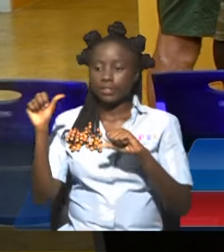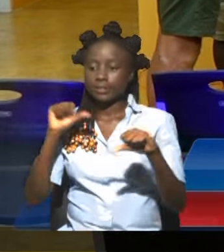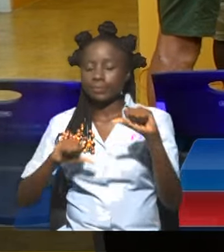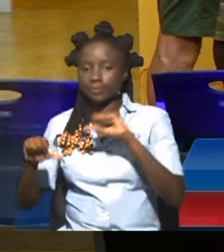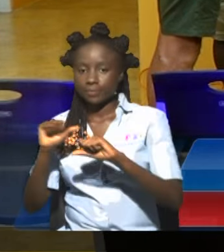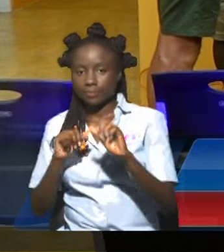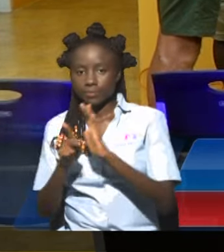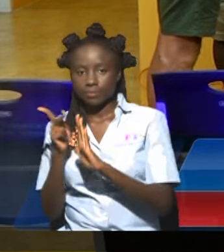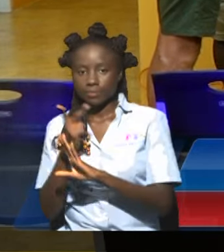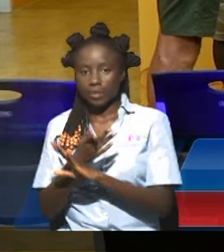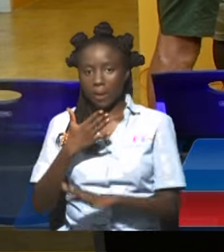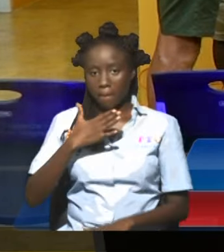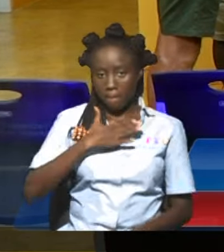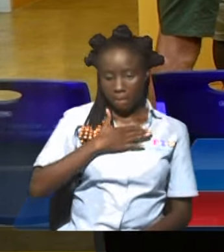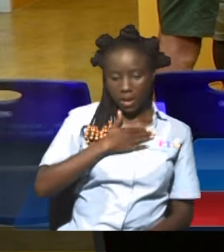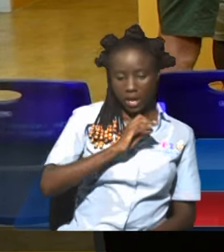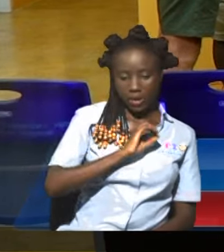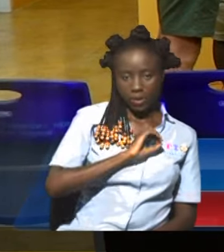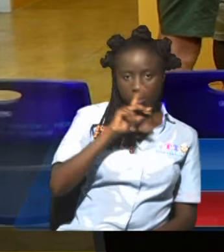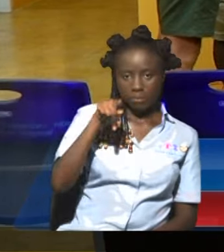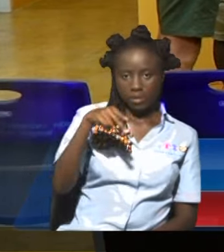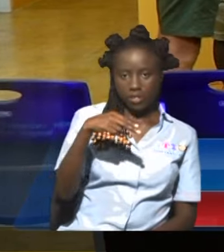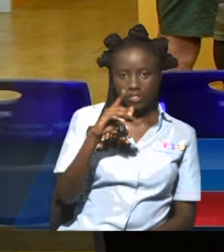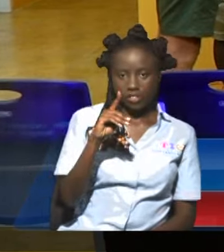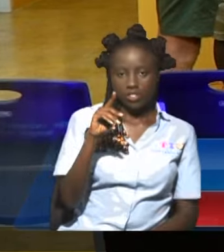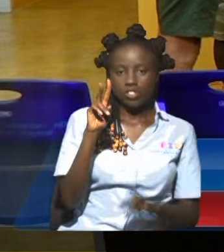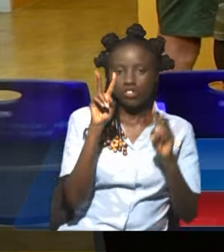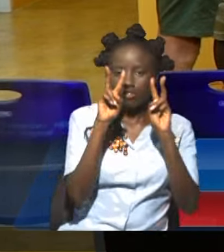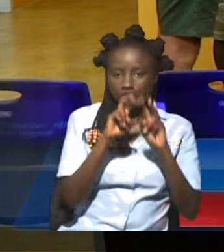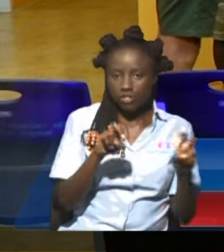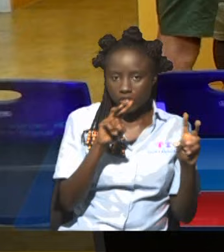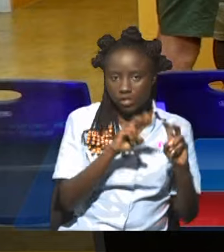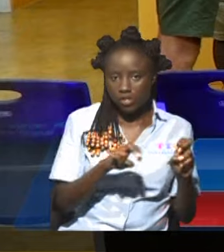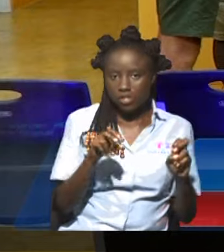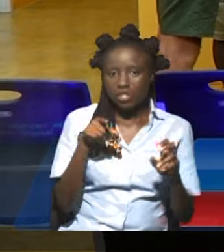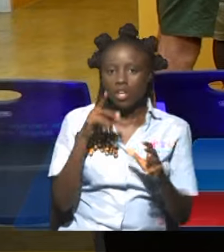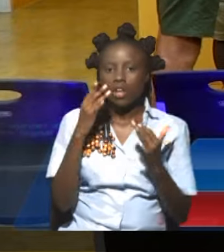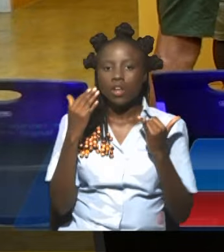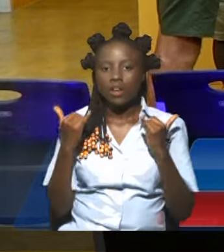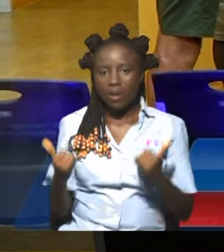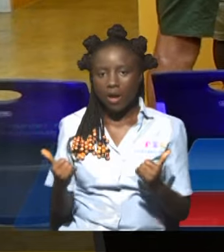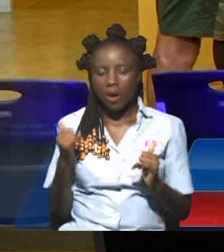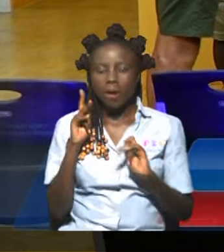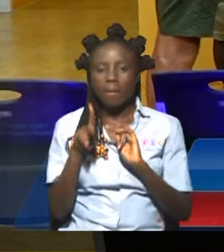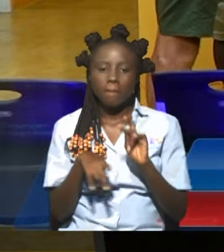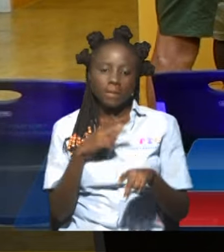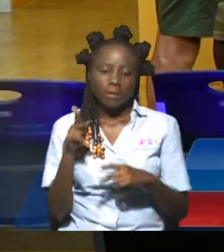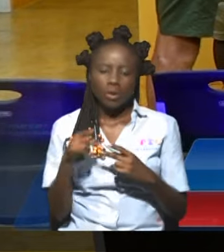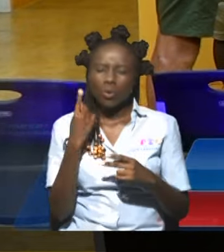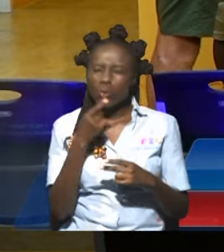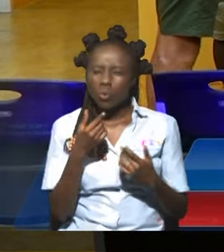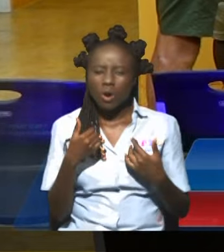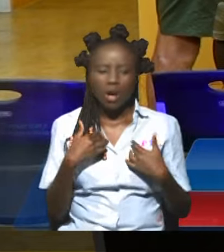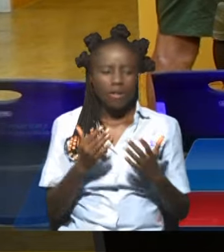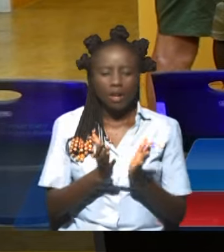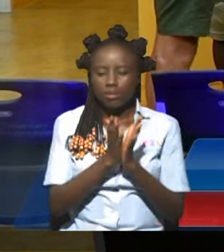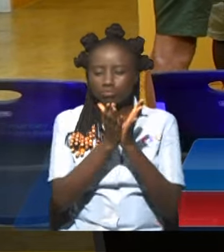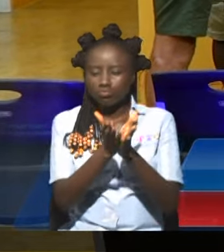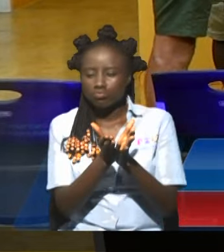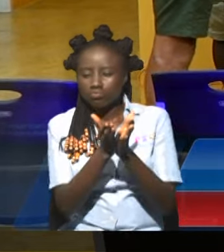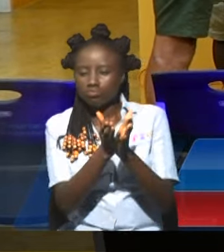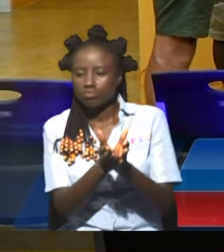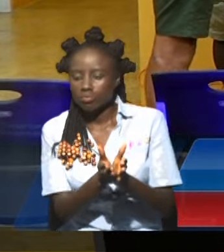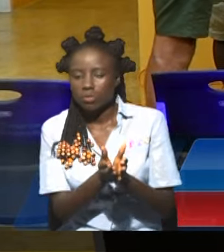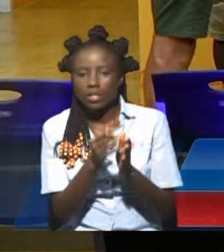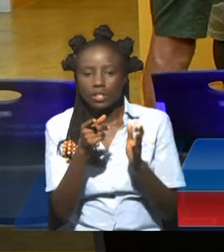Project and my own PhD research, so that the operators understand what information we have now and also what gaps that we might be able